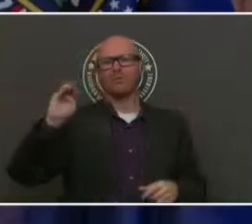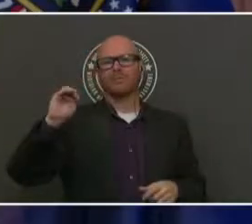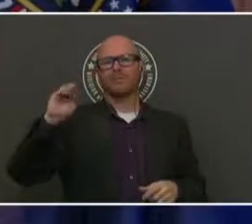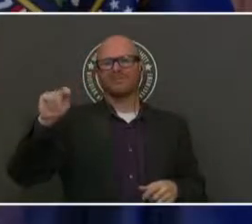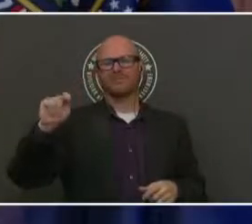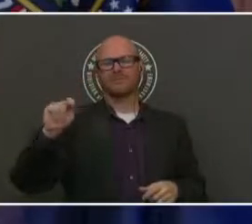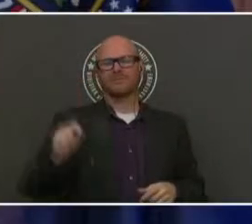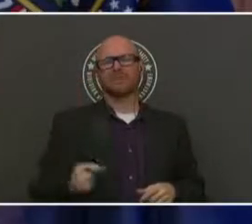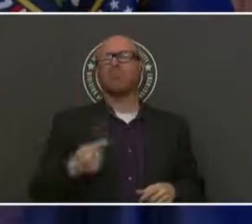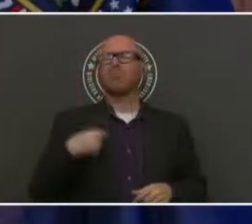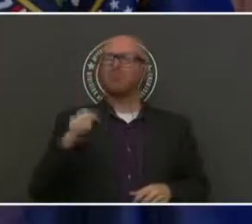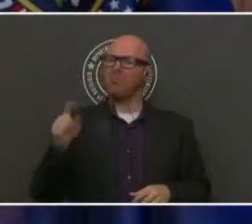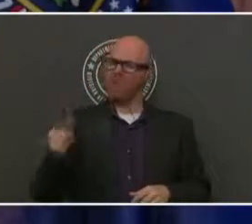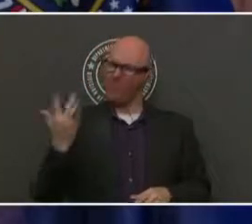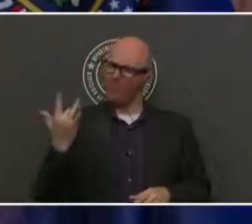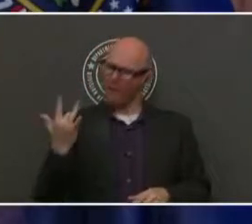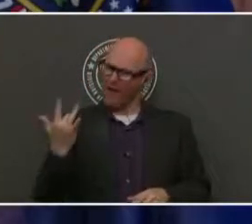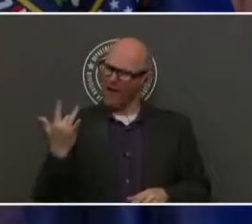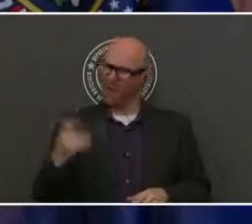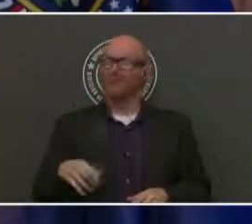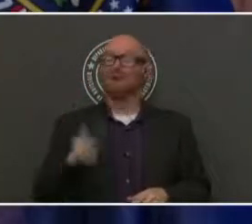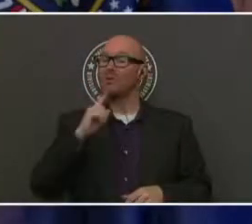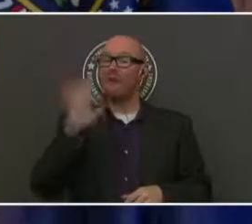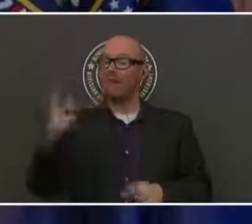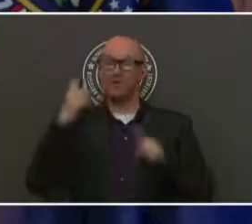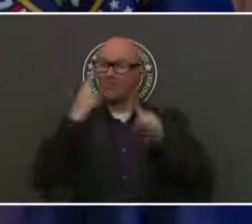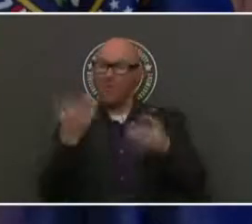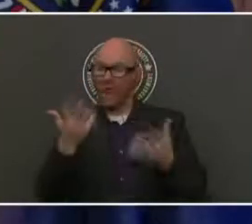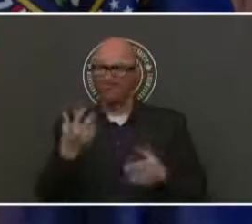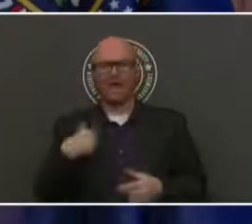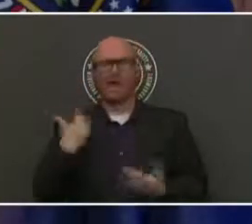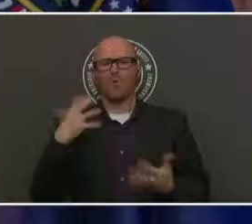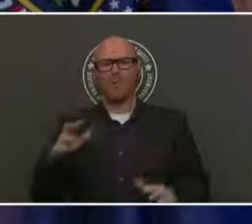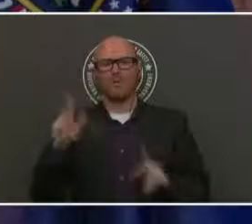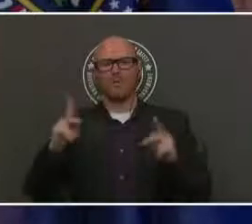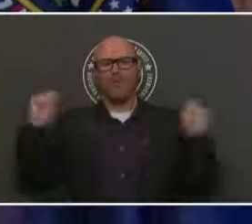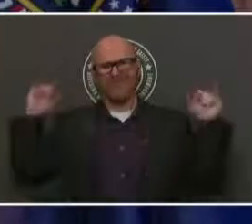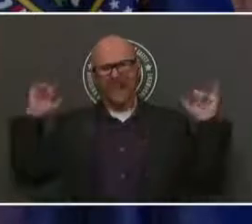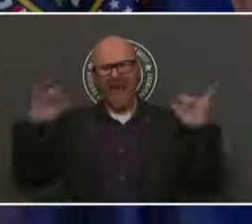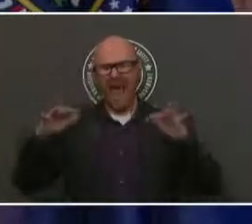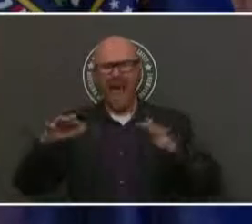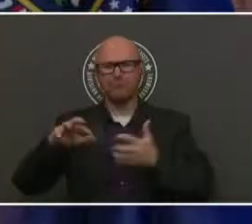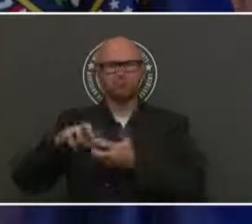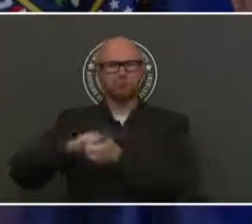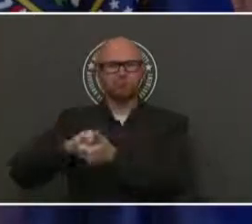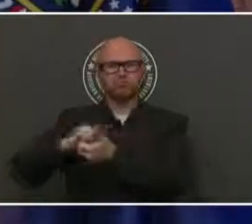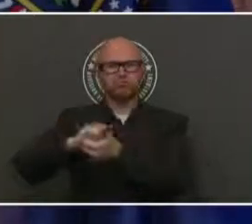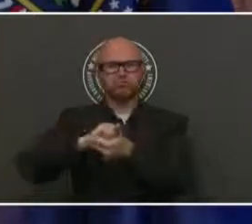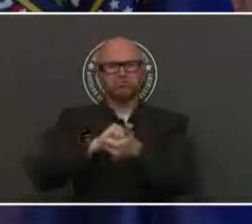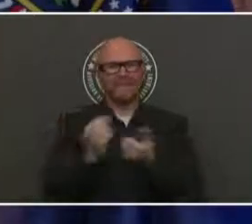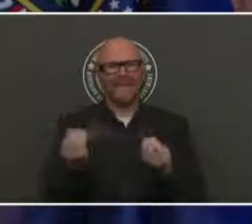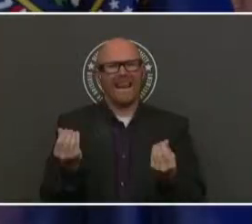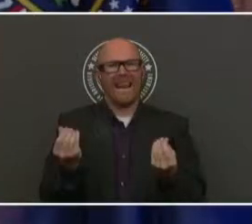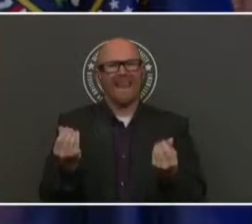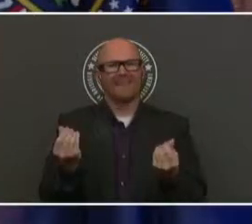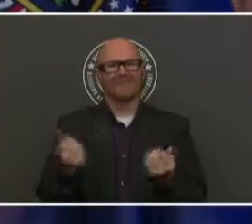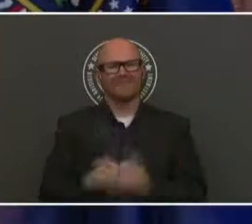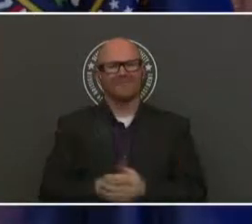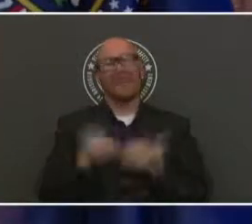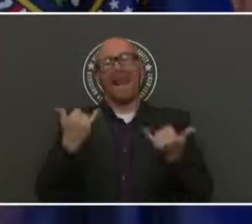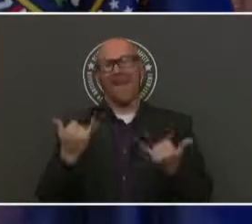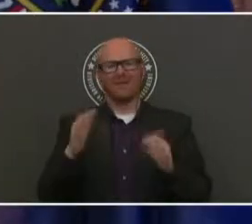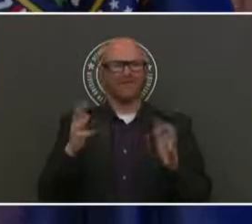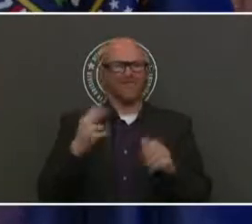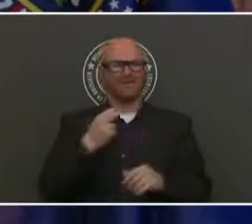they also don't want people to come and to overrun these areas, which leaves them in this difficult